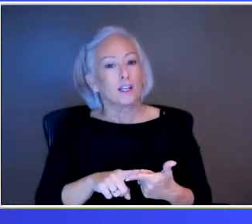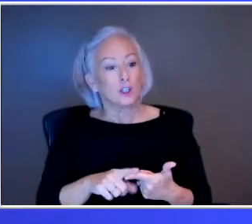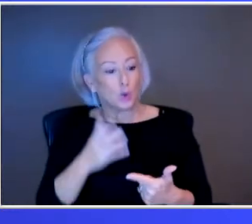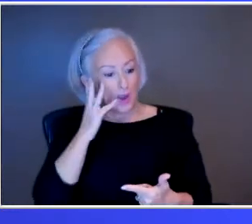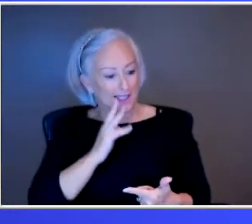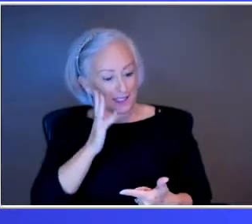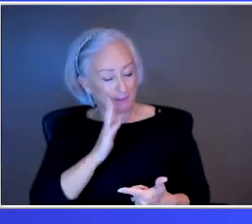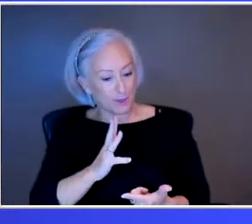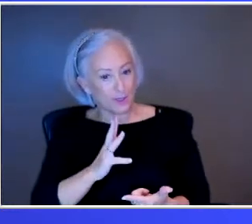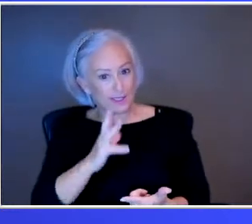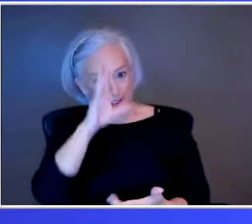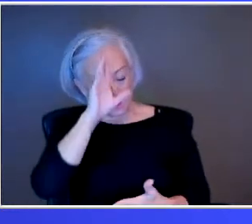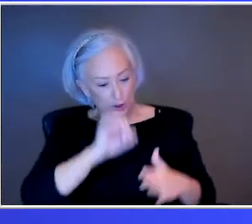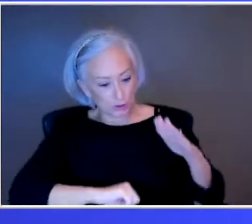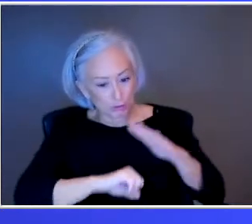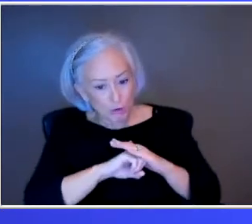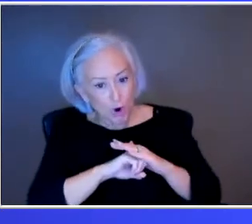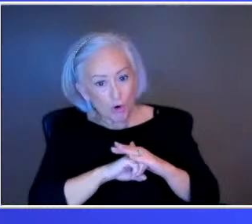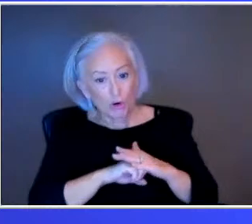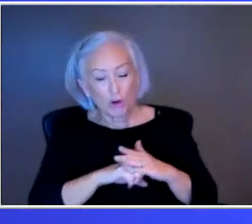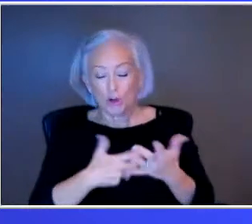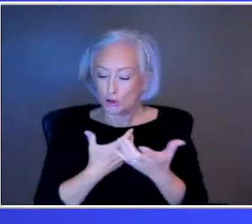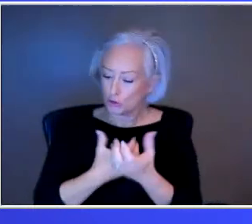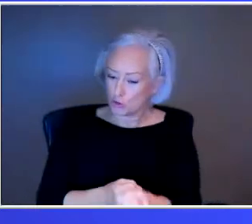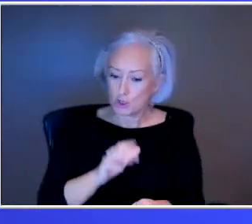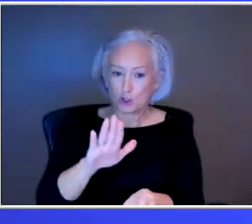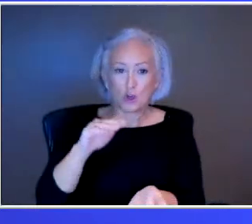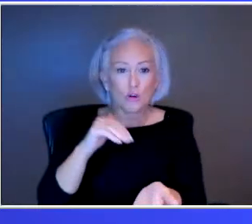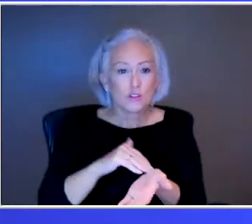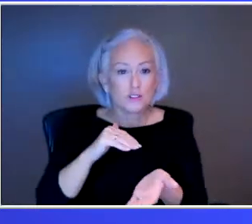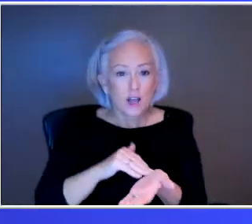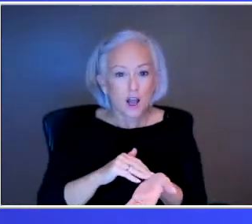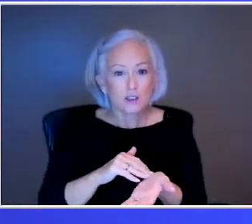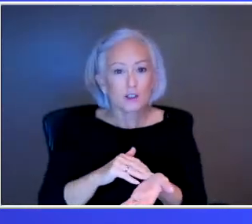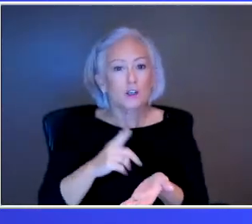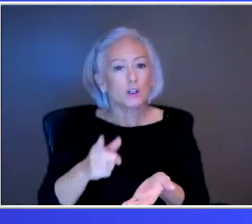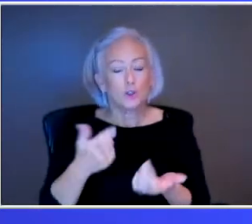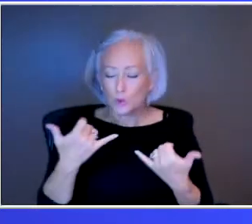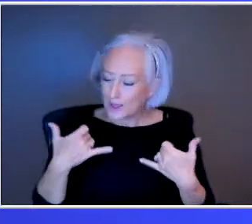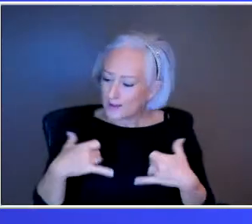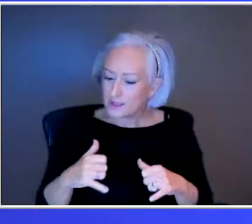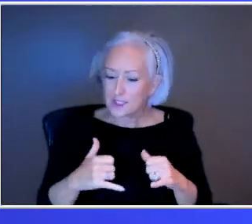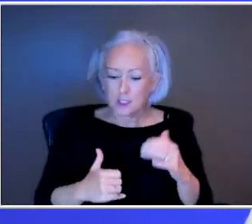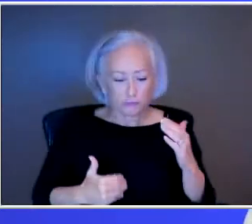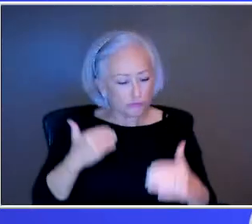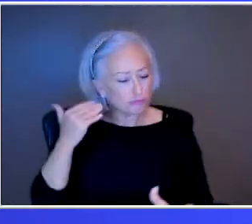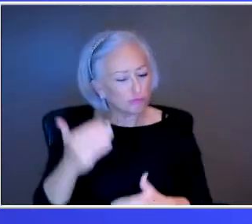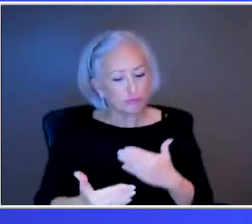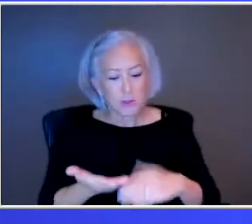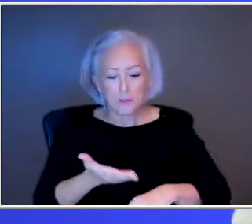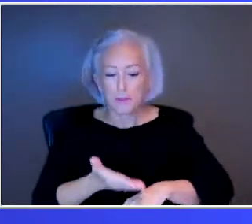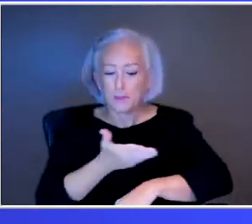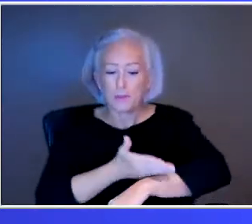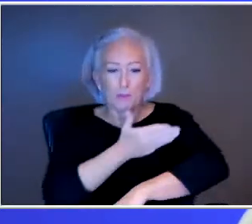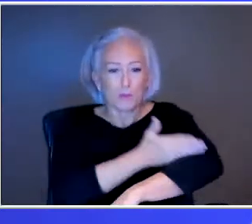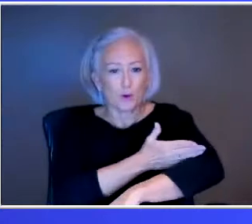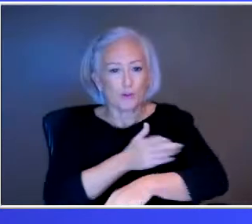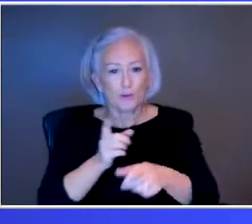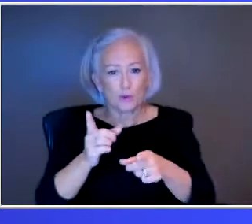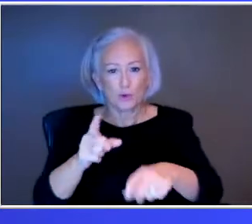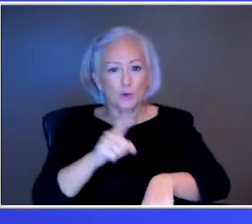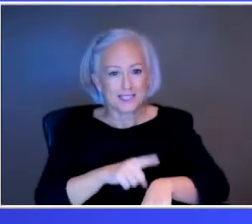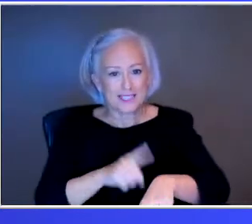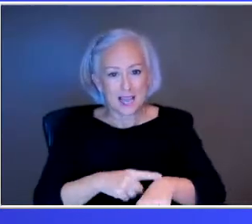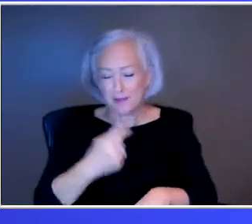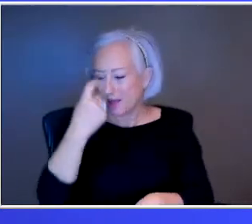good infrastructure, you can make important strides over time. And there's no limit to how far you can go. The brain keeps